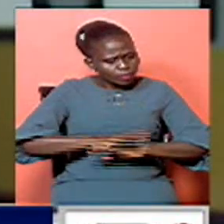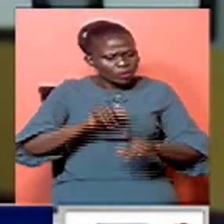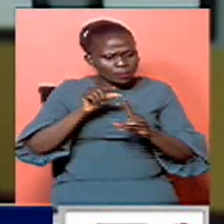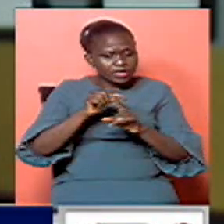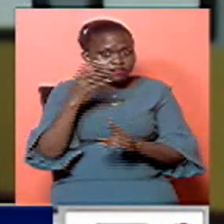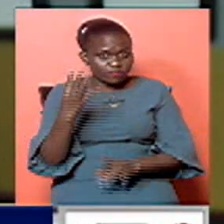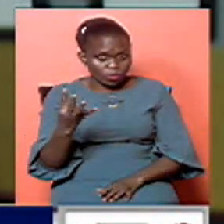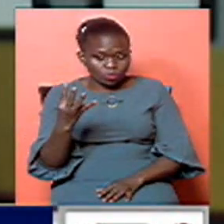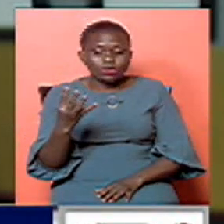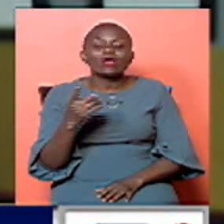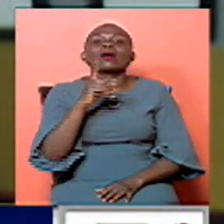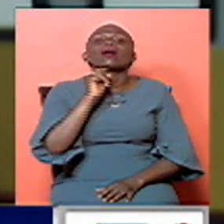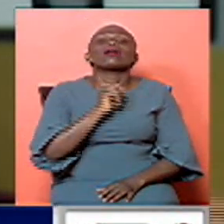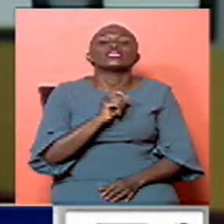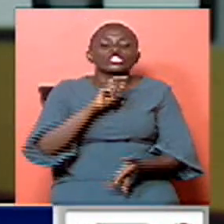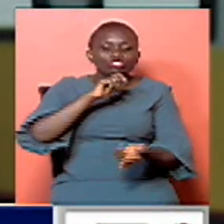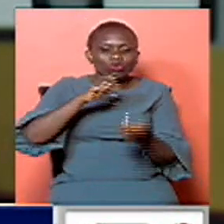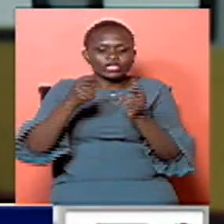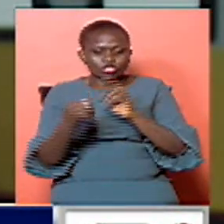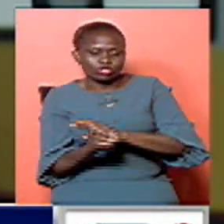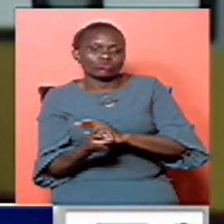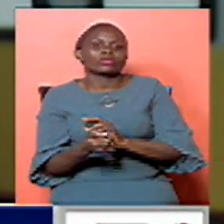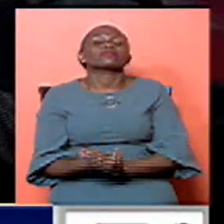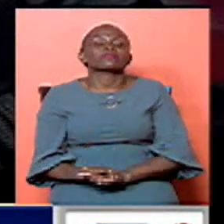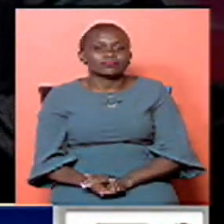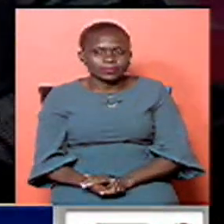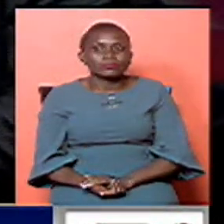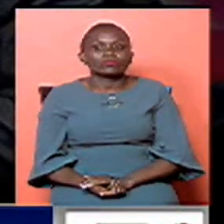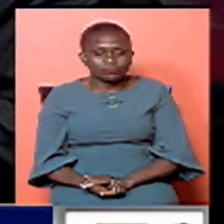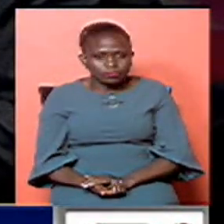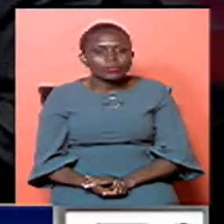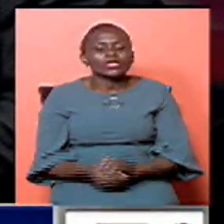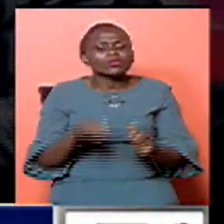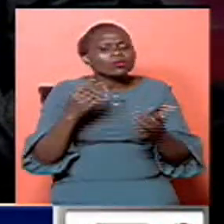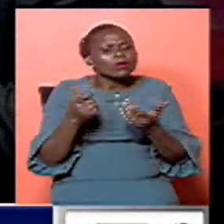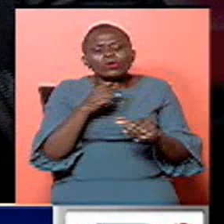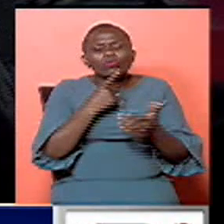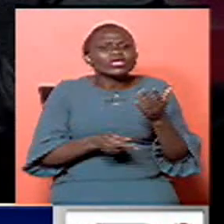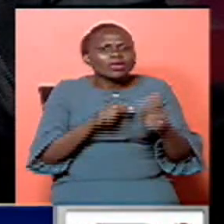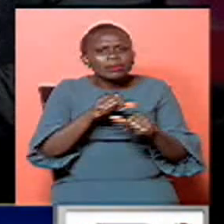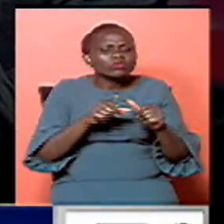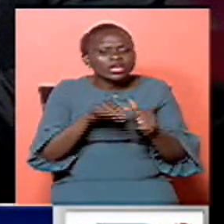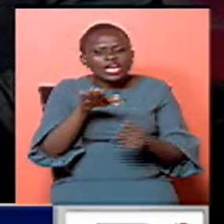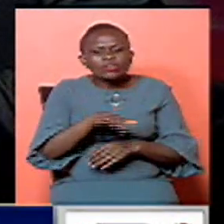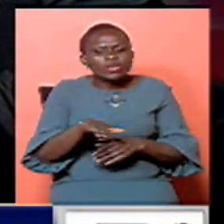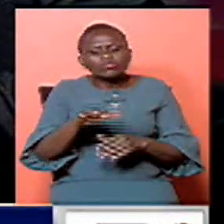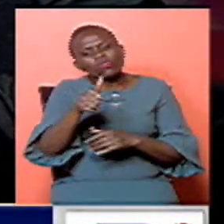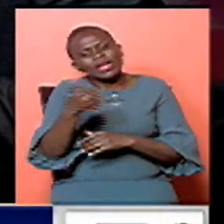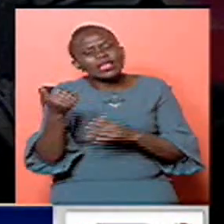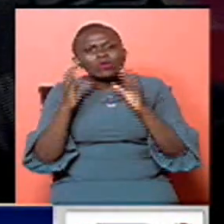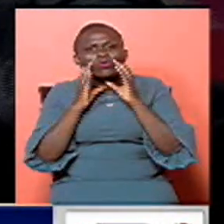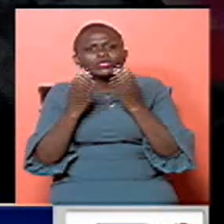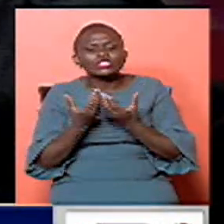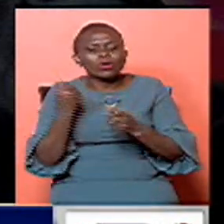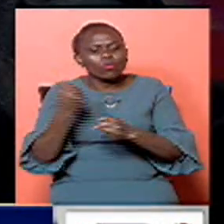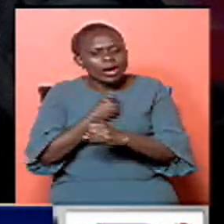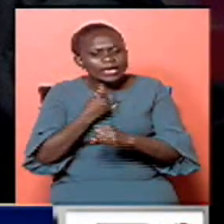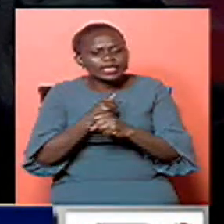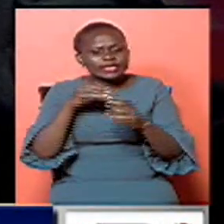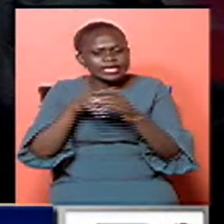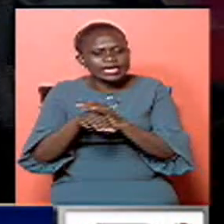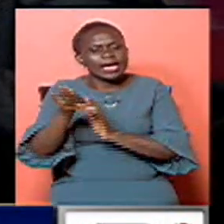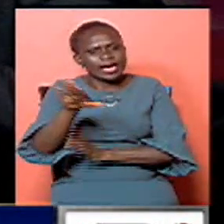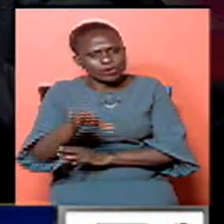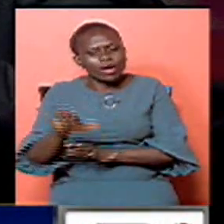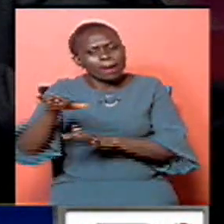P4, then we call it transition. You call it transition? Yes. So what about in areas where someone of another community is working in an